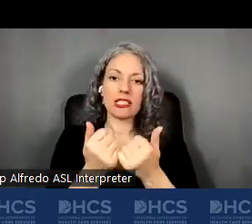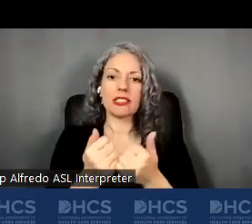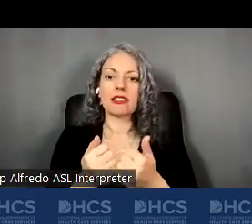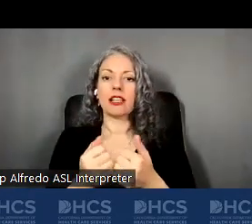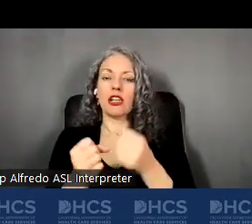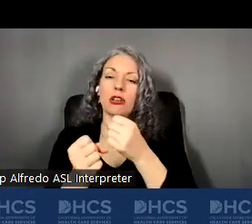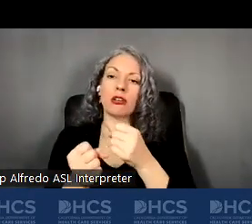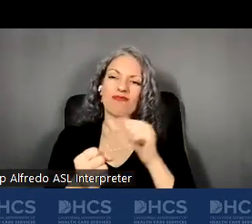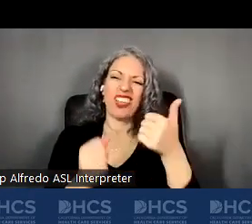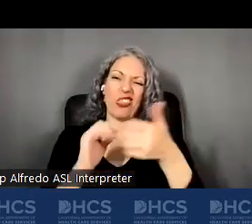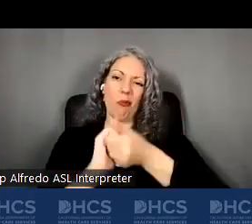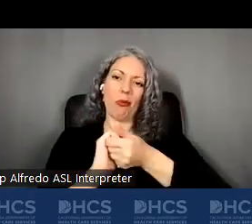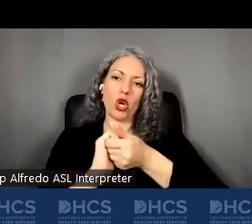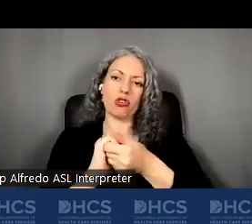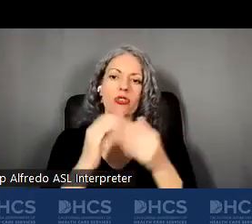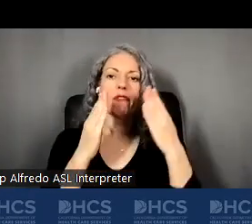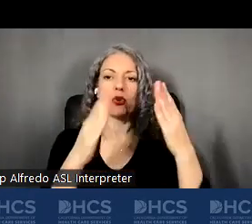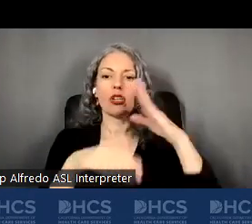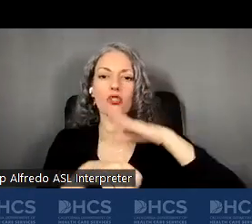So really focused on